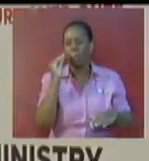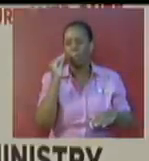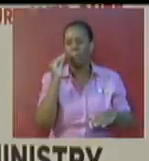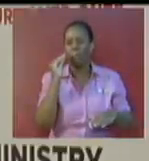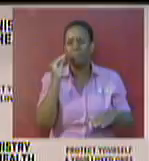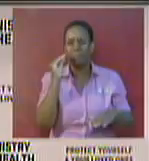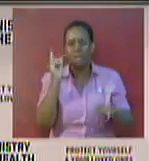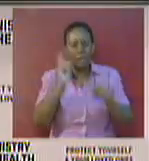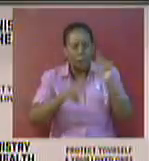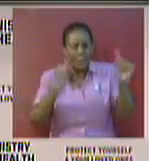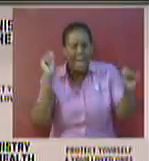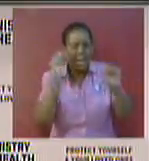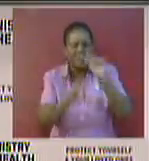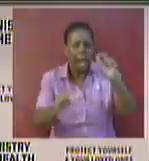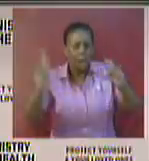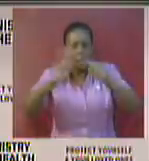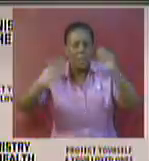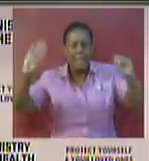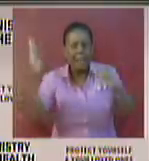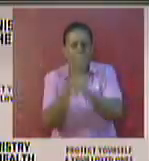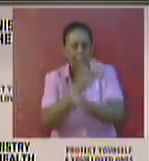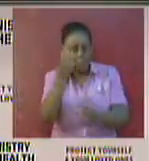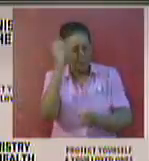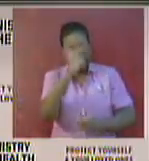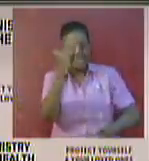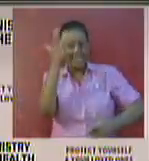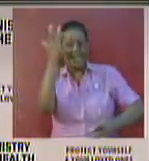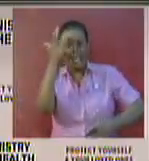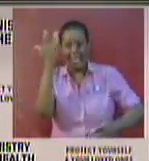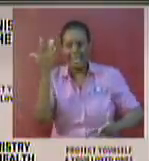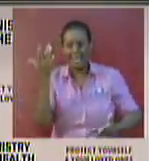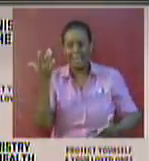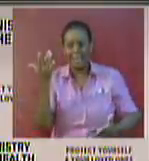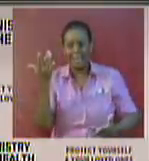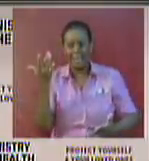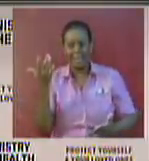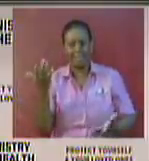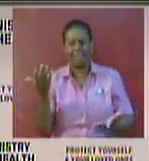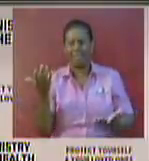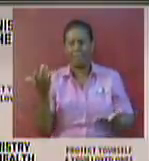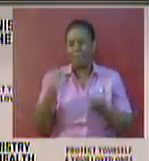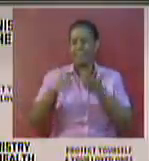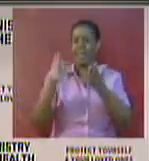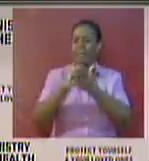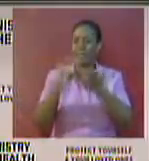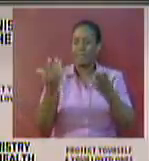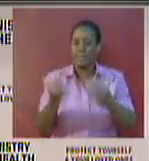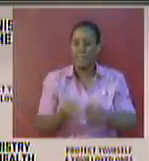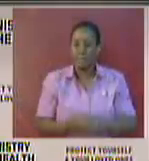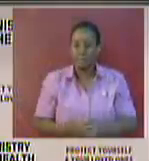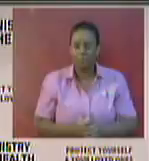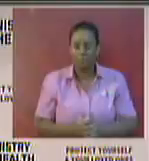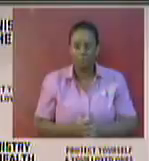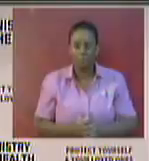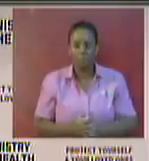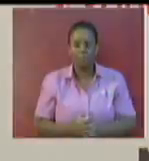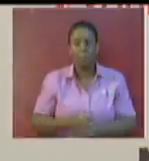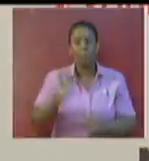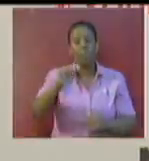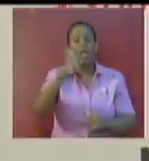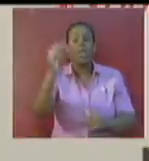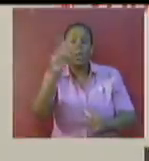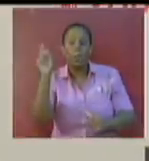days. Thank you very much, Dr. Fraser. We also get questions, and I think this one is for CMO, about